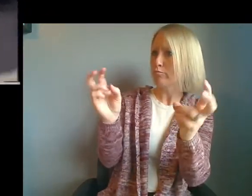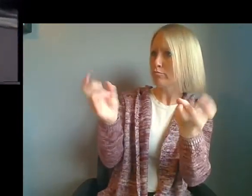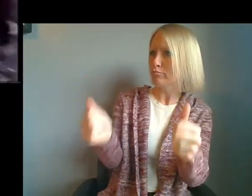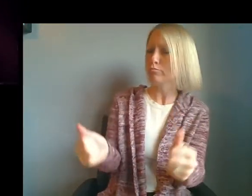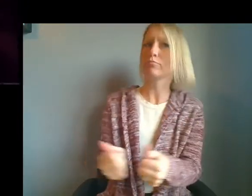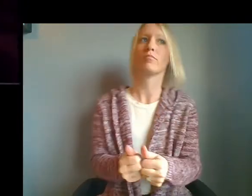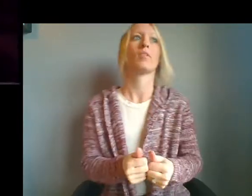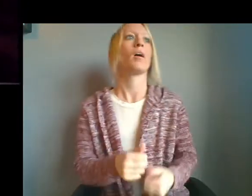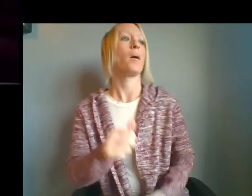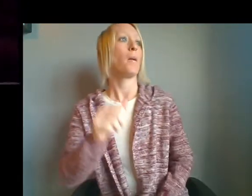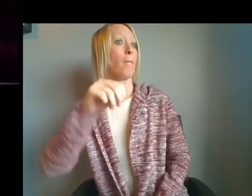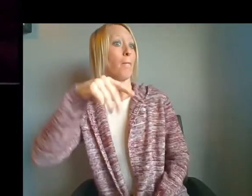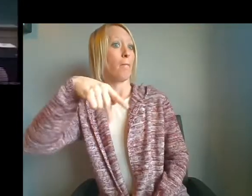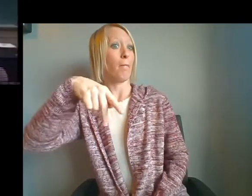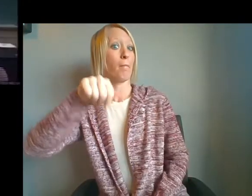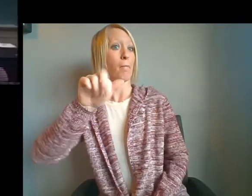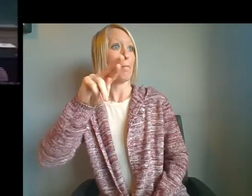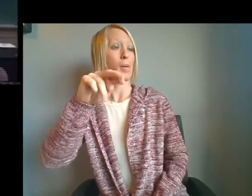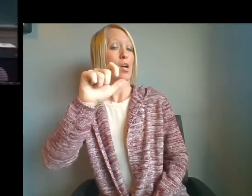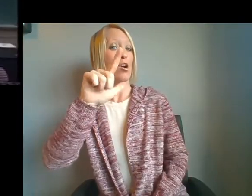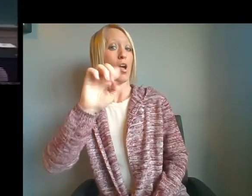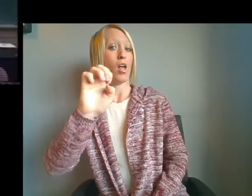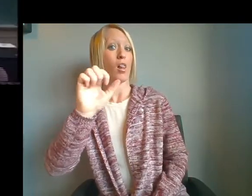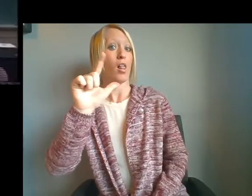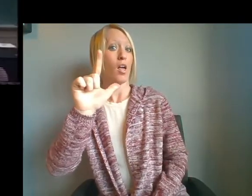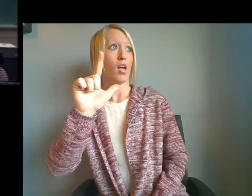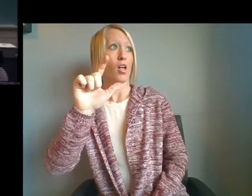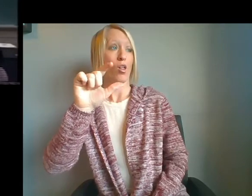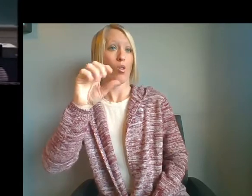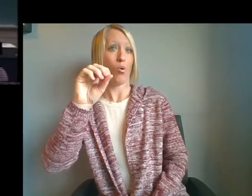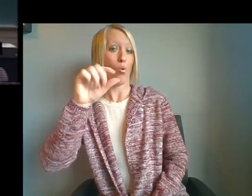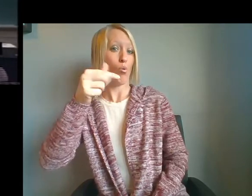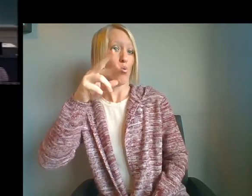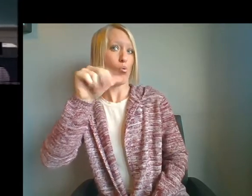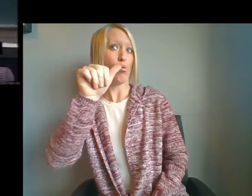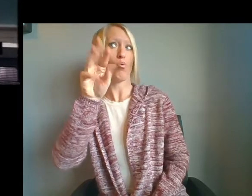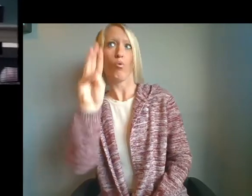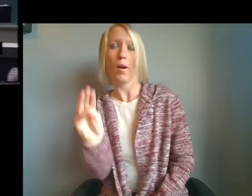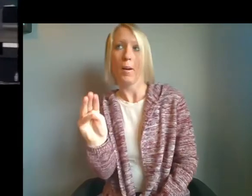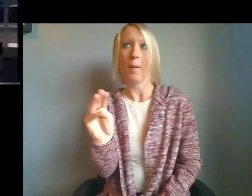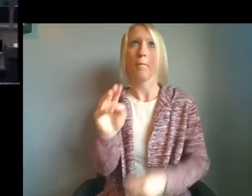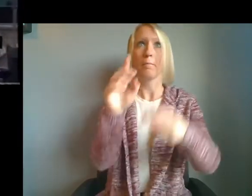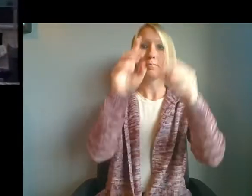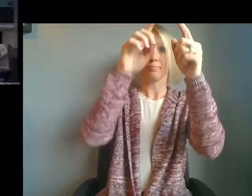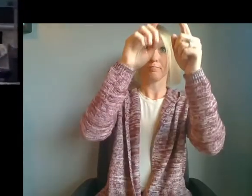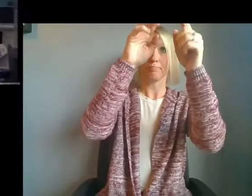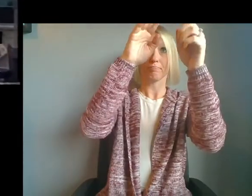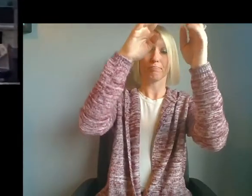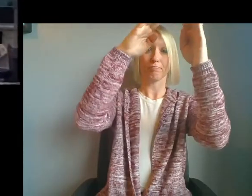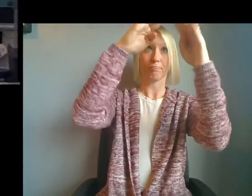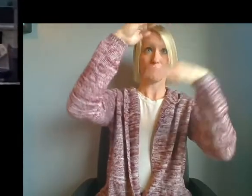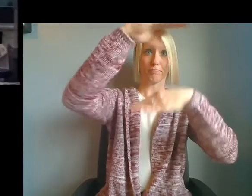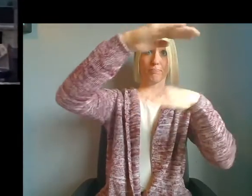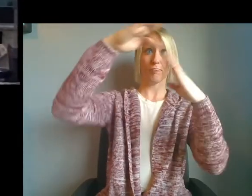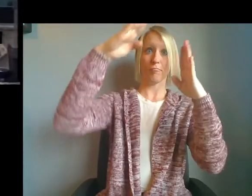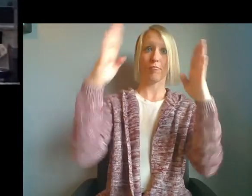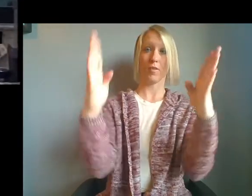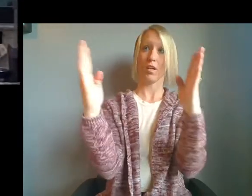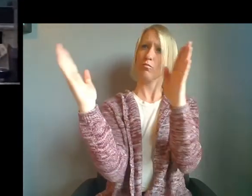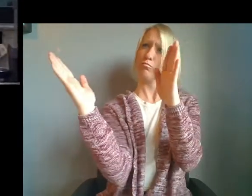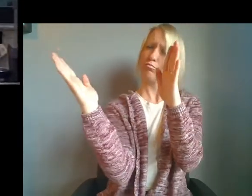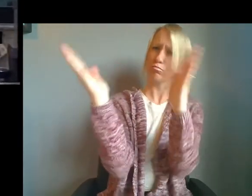Back and forth, back and forth. Oh, careful. Listen to me. If I have a train track, the 2 train tracks run